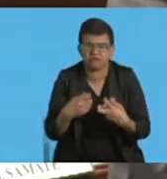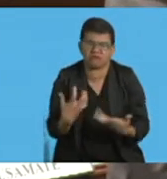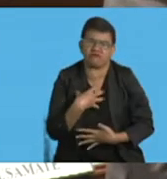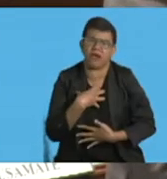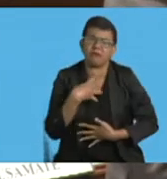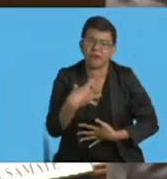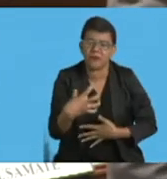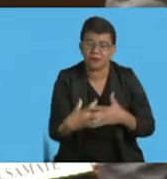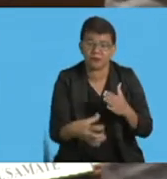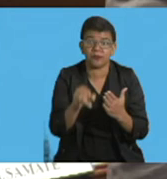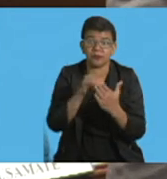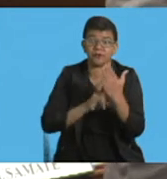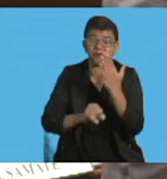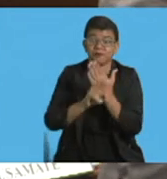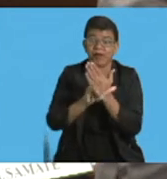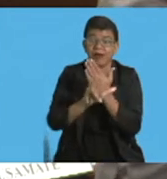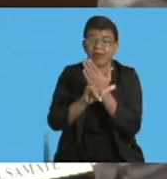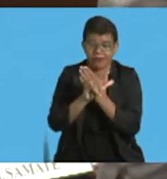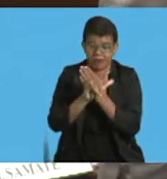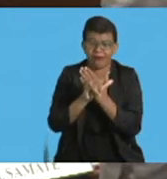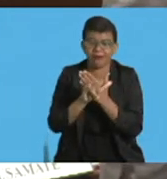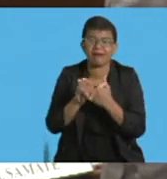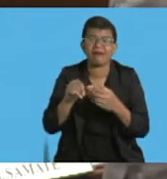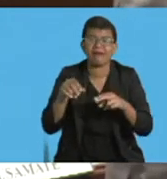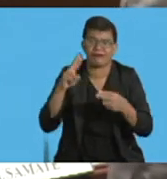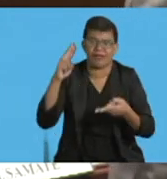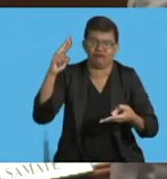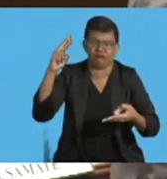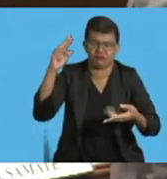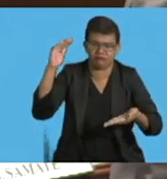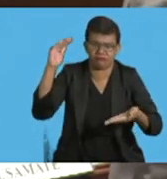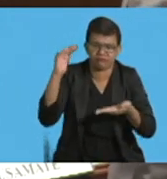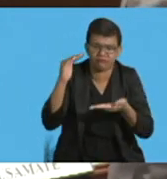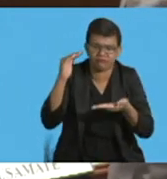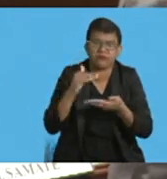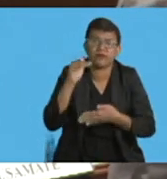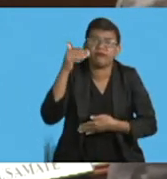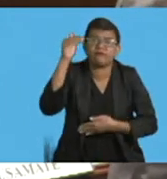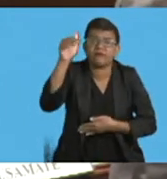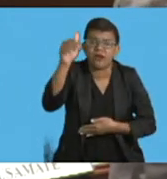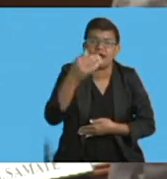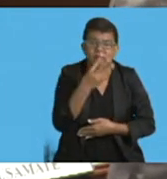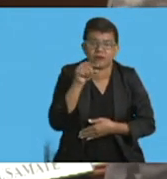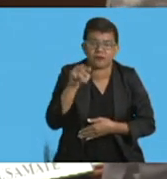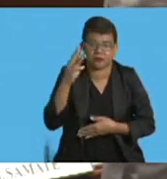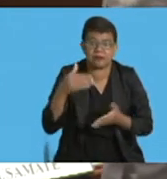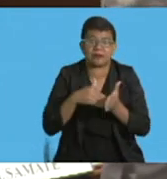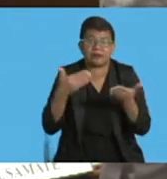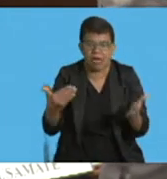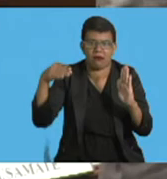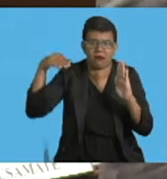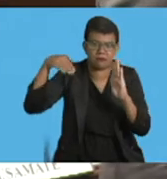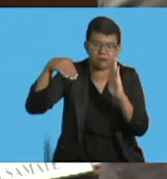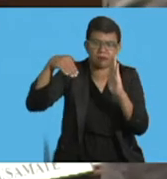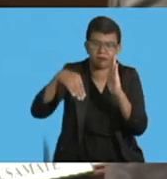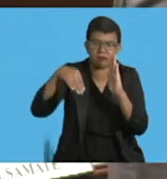IMF reduced its 2019 global growth forecast further from 3.3% to 3.2%, the lowest mark since